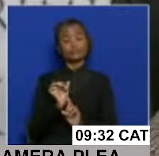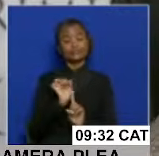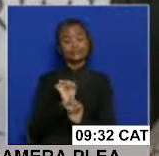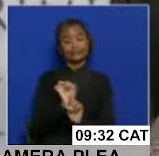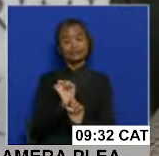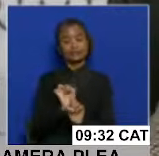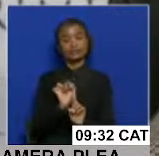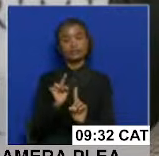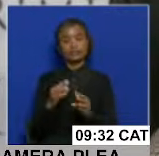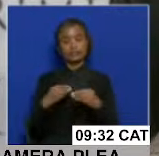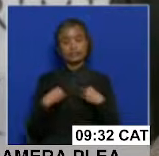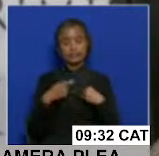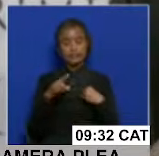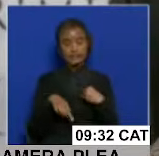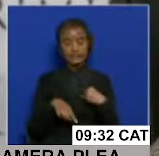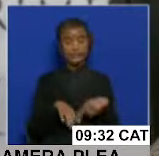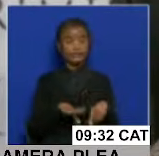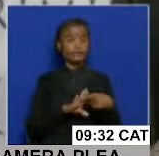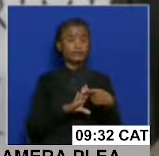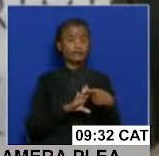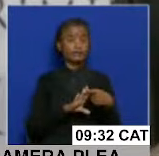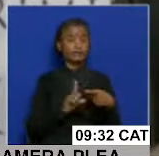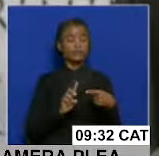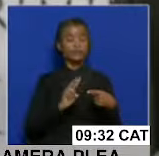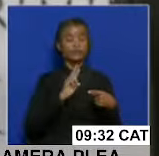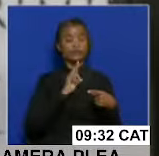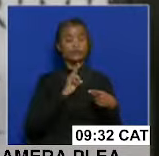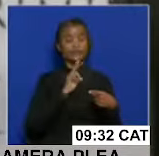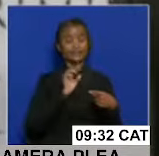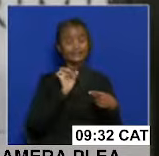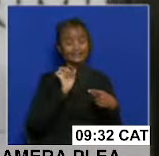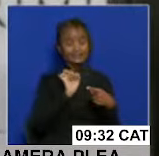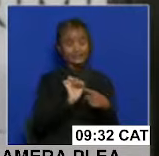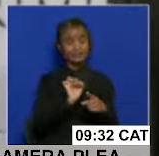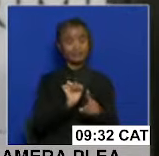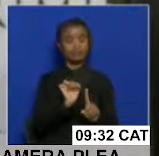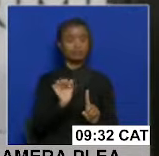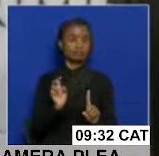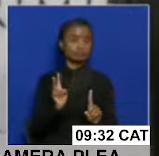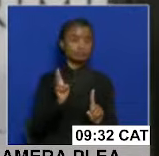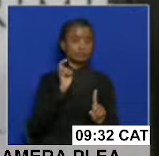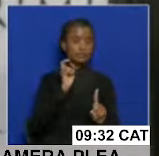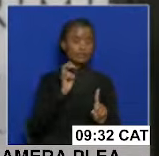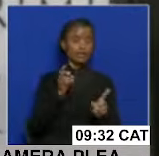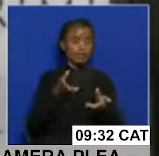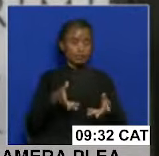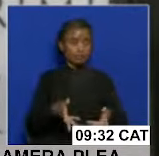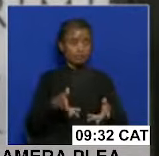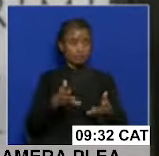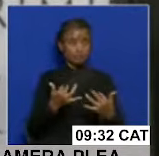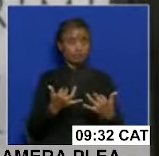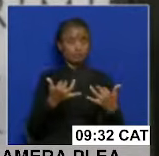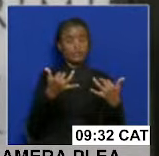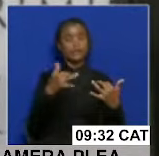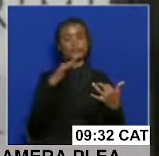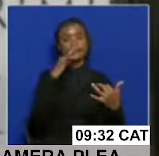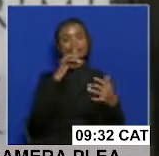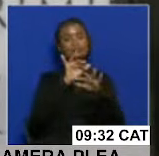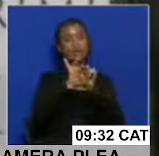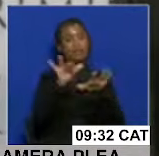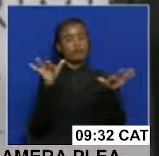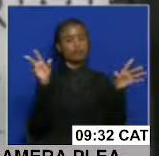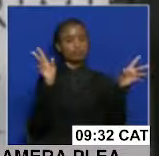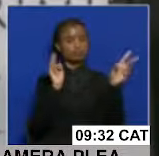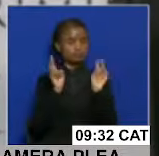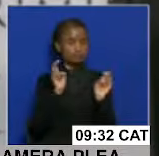voice be heard in the auditorium and therefore publicly. None of her